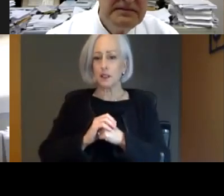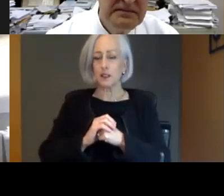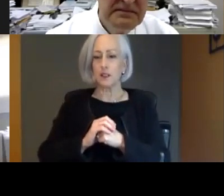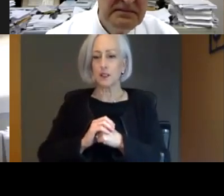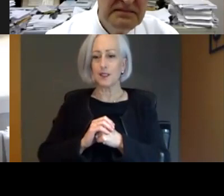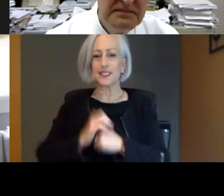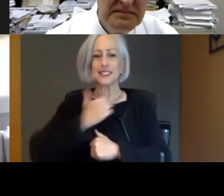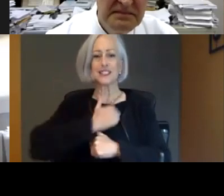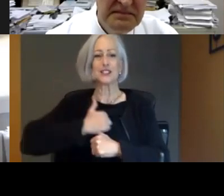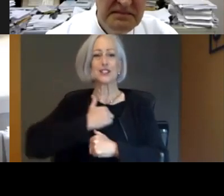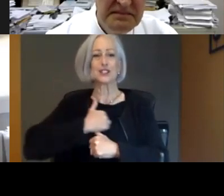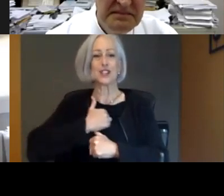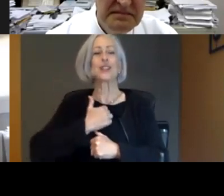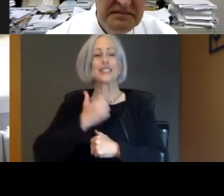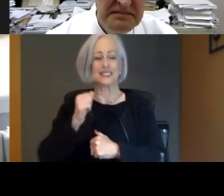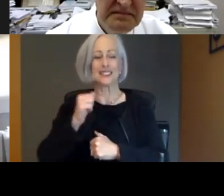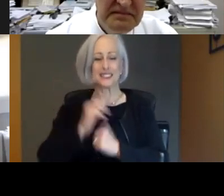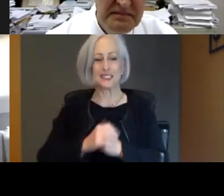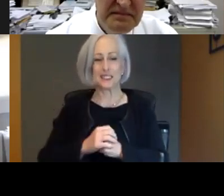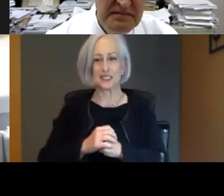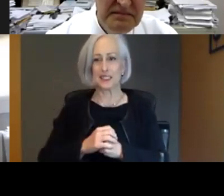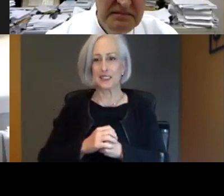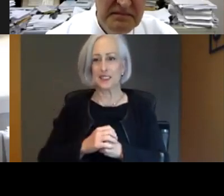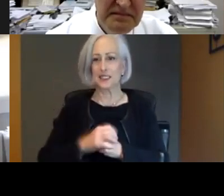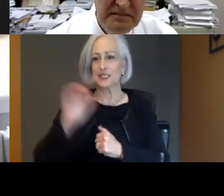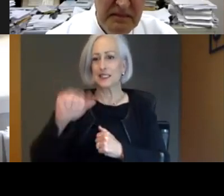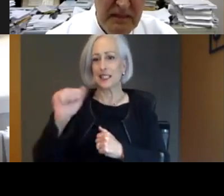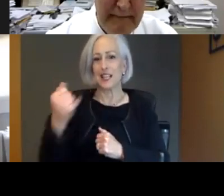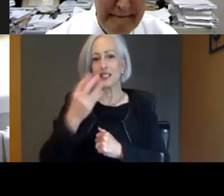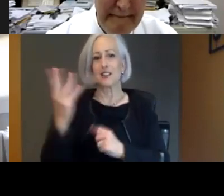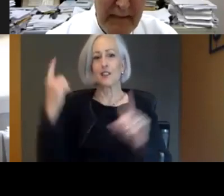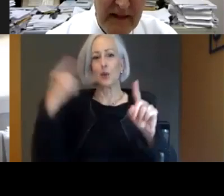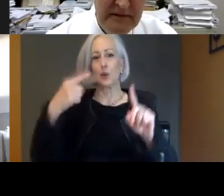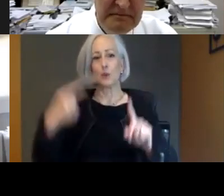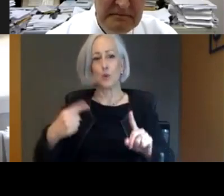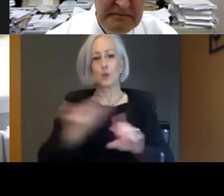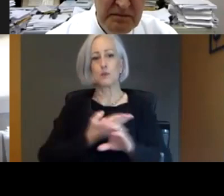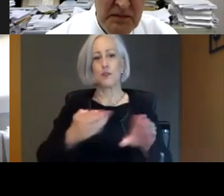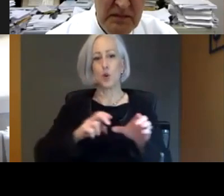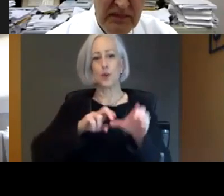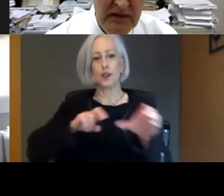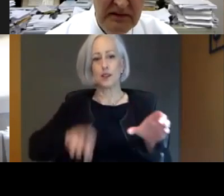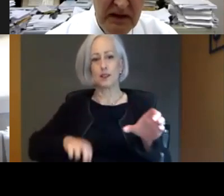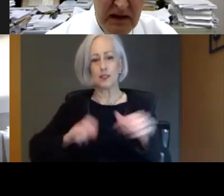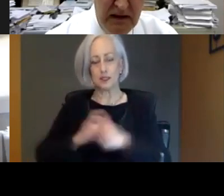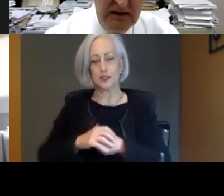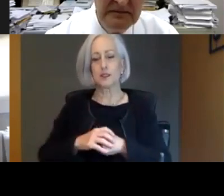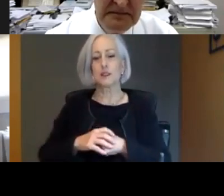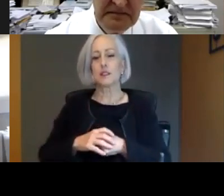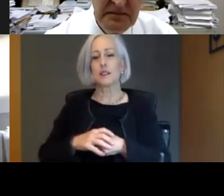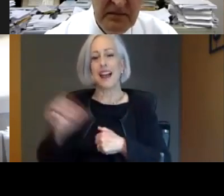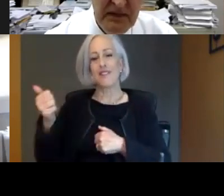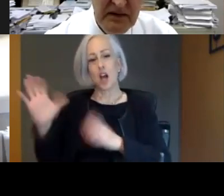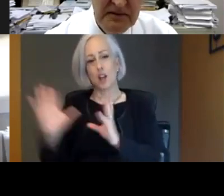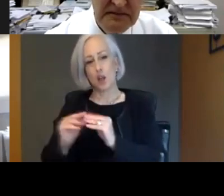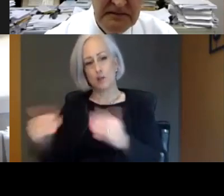Sorry, yeah. Just a few points before I sign off. Unfortunately, I have another meeting, and therefore I